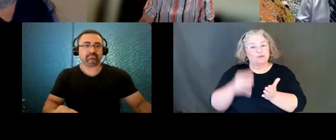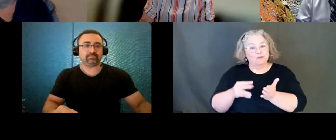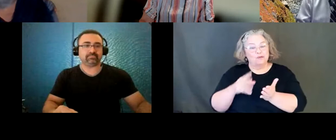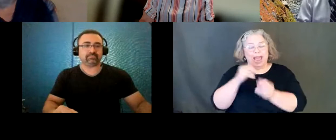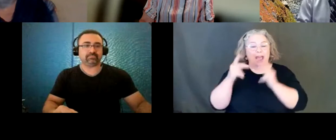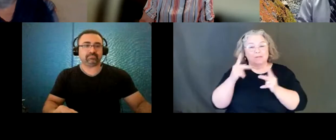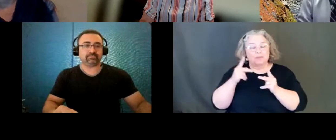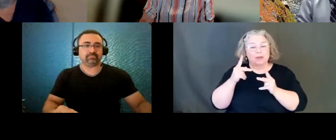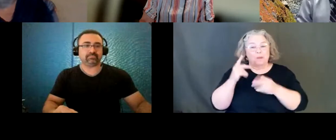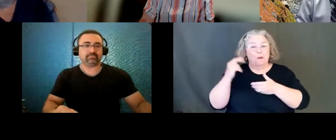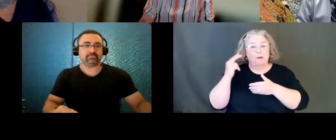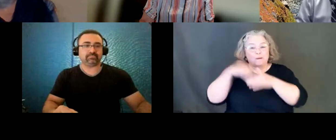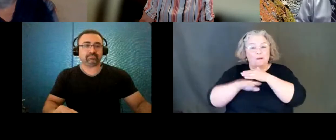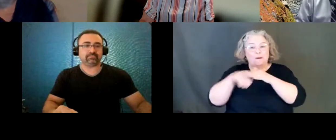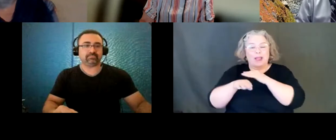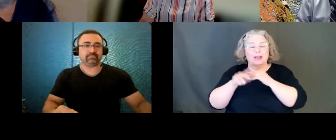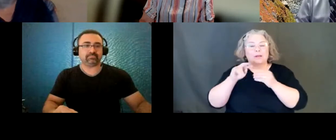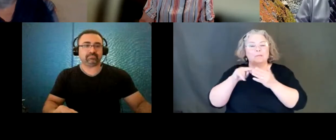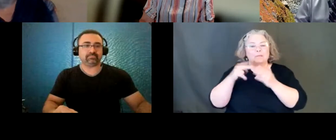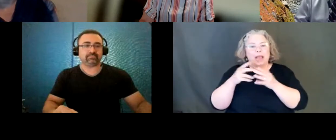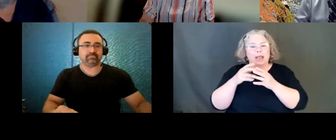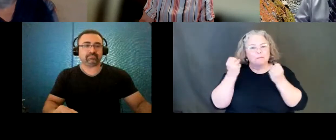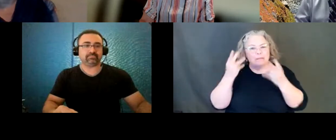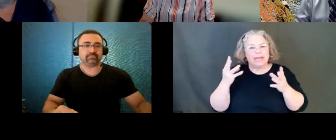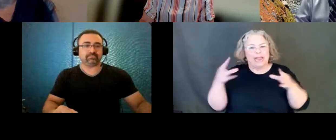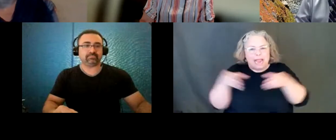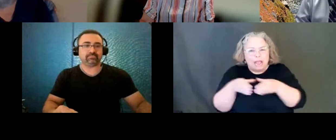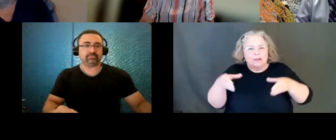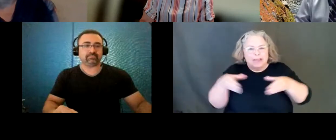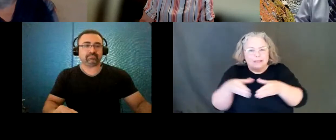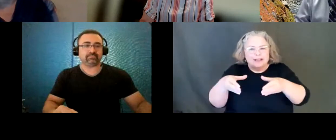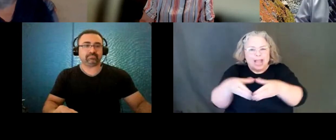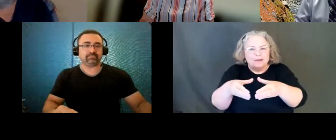so there are a lot of get-togethers in relationship to that.